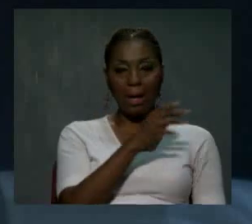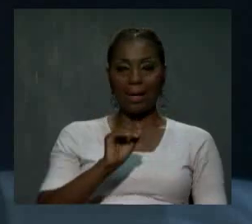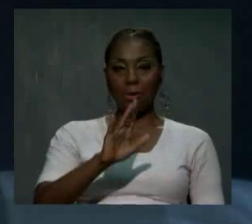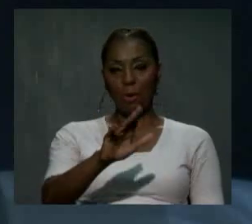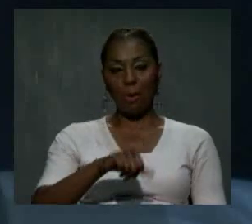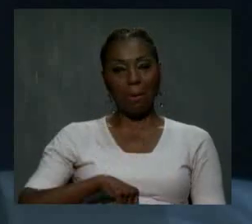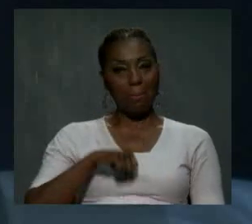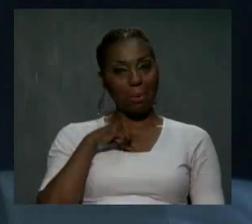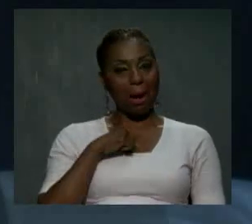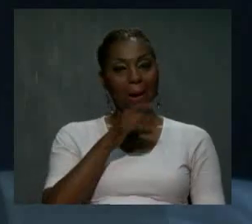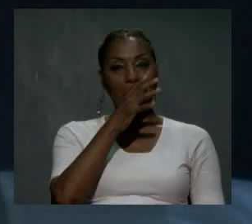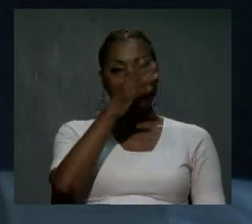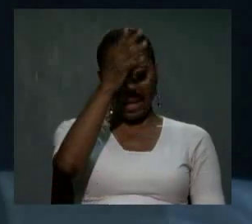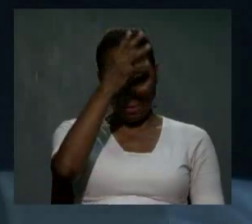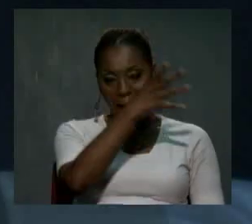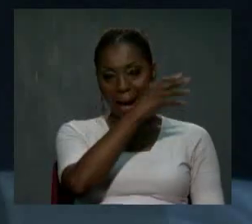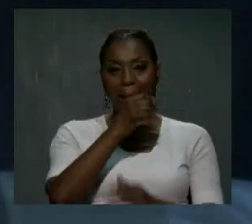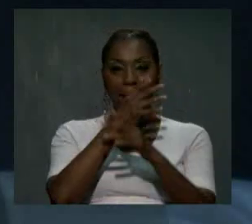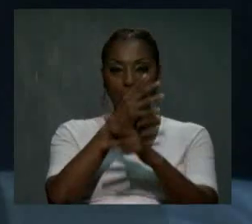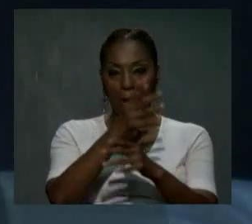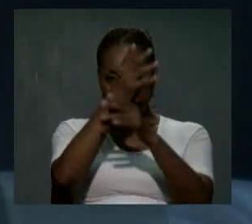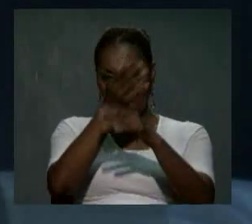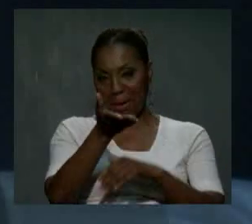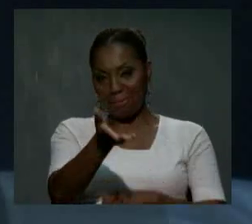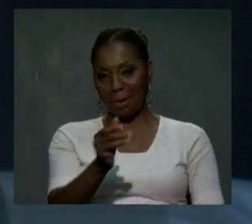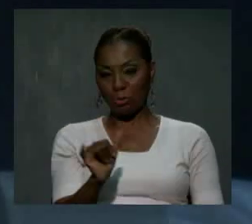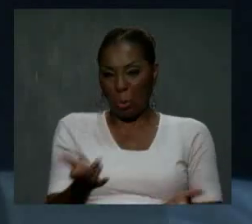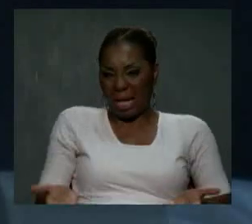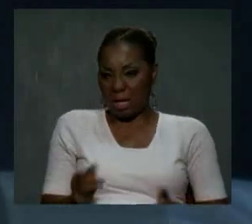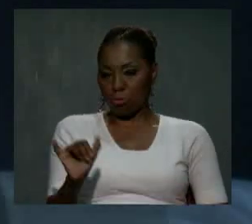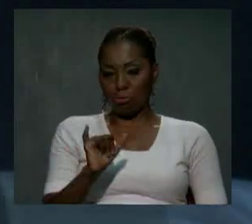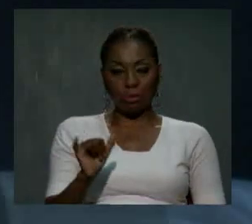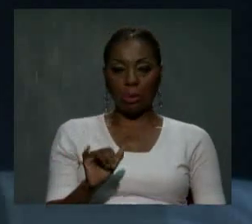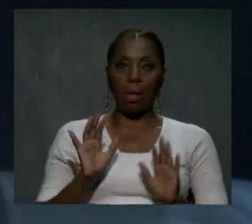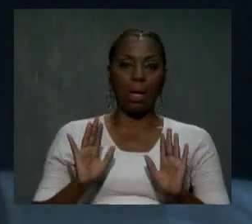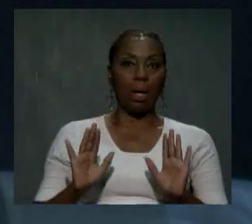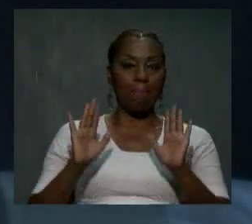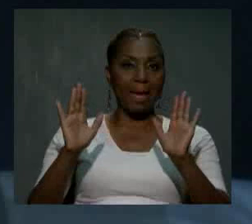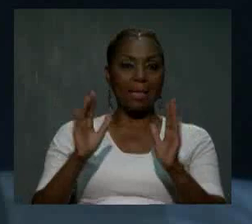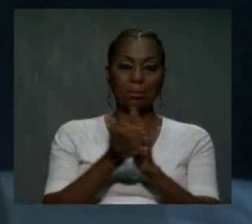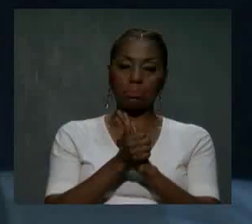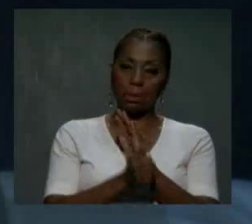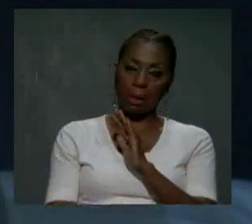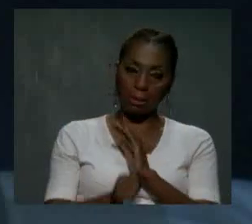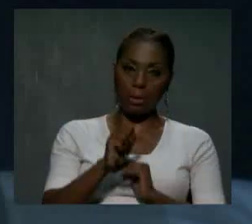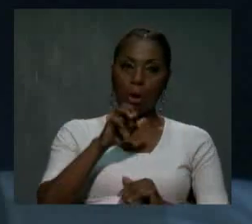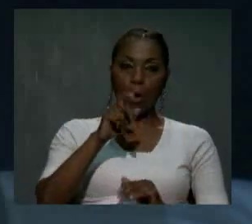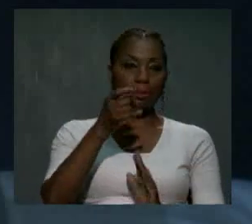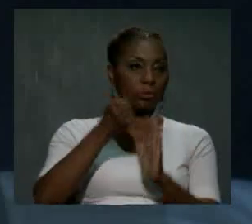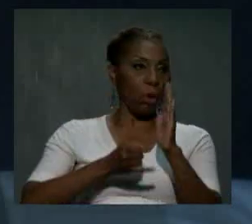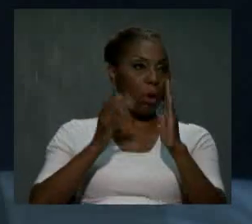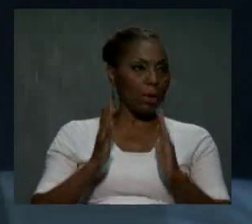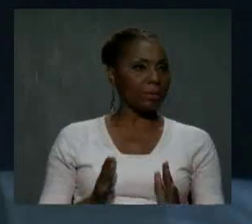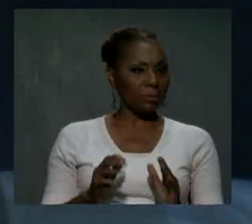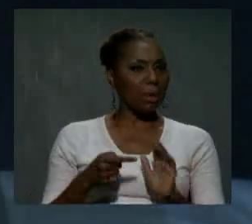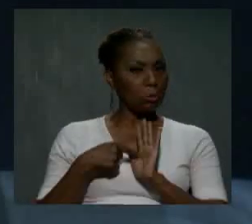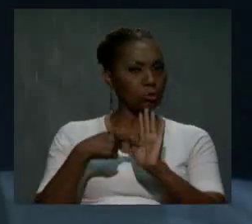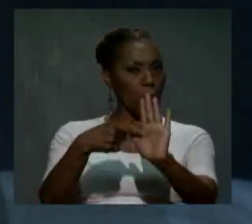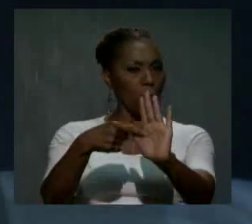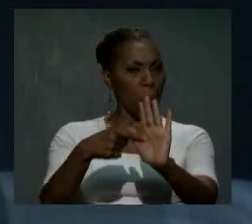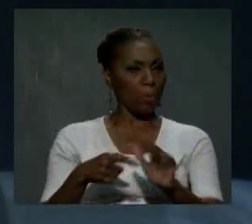parents and grandparents are out there. So amazing, talented Arkansas artist. Hold it up,